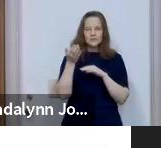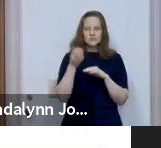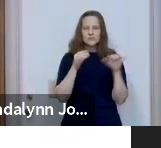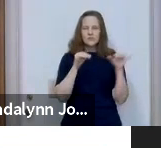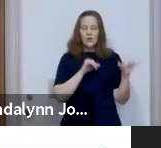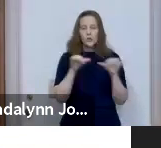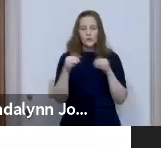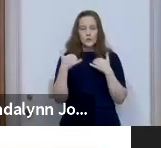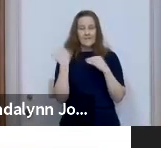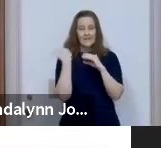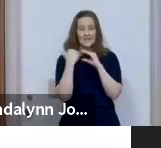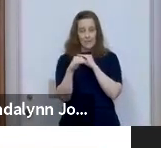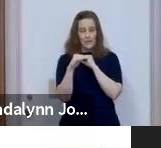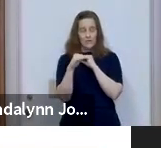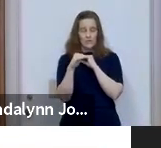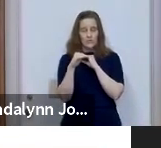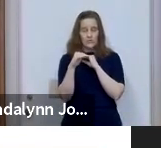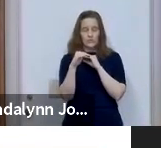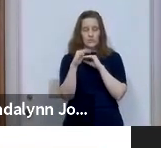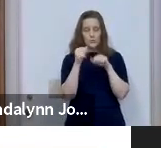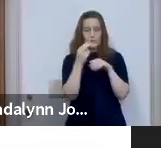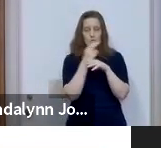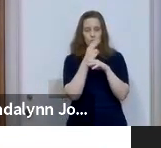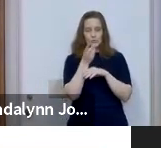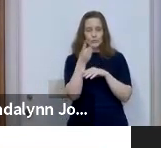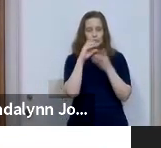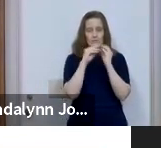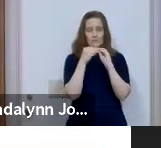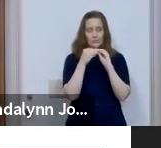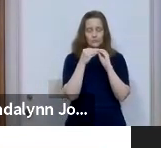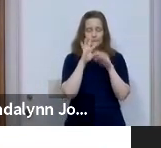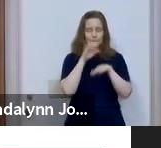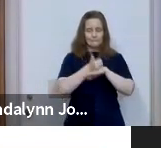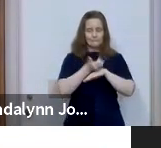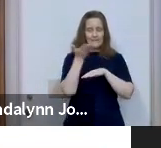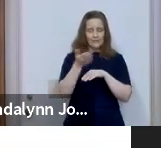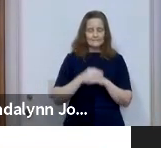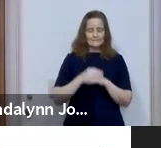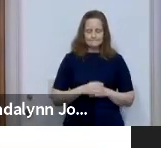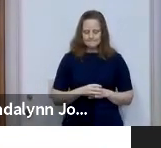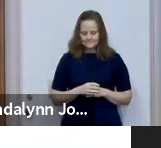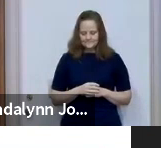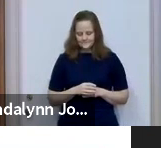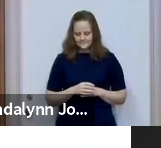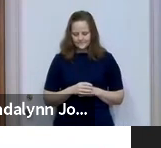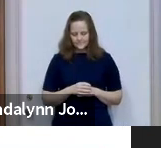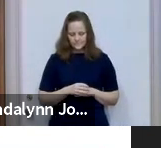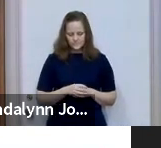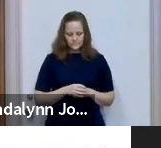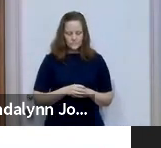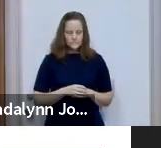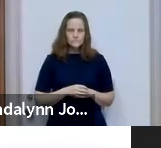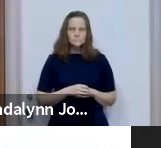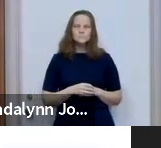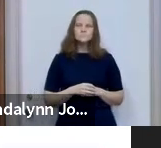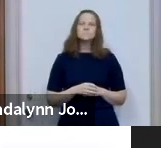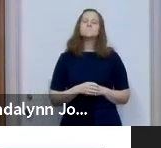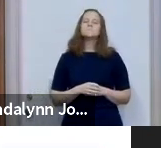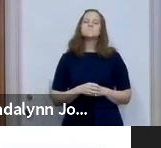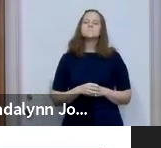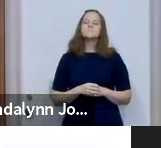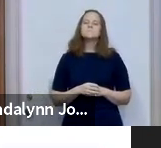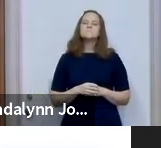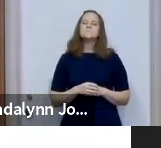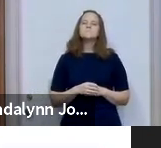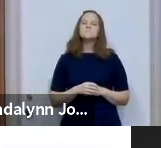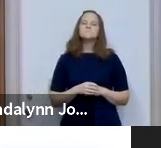an email that is available as well, and those two numbers are located on your slide there for you to be able to find. We're asking